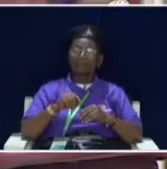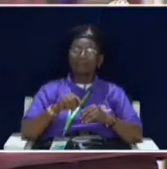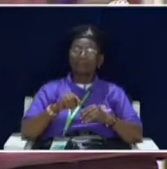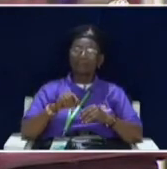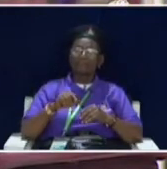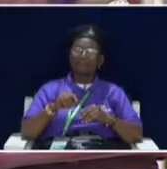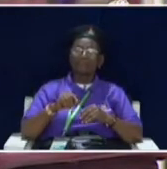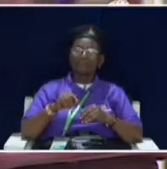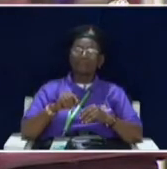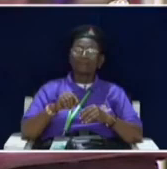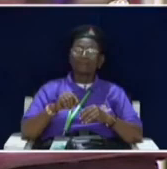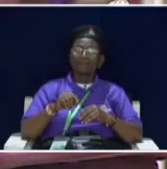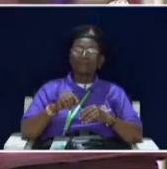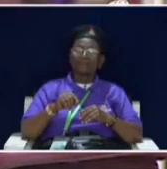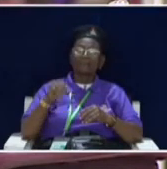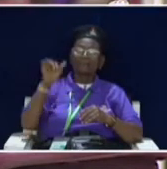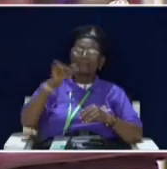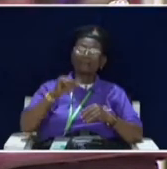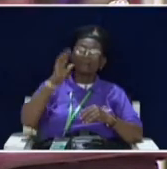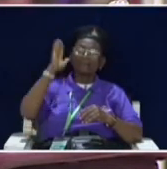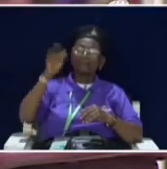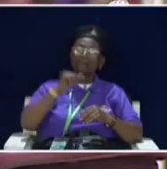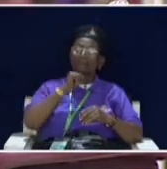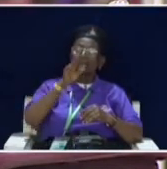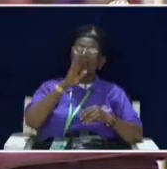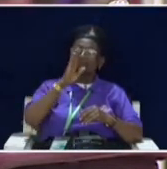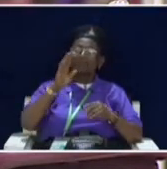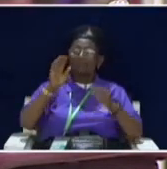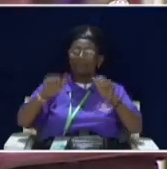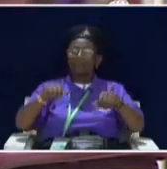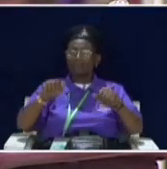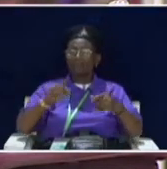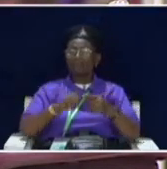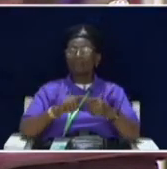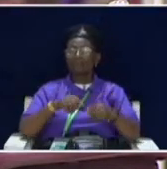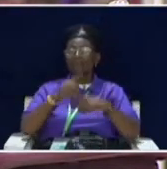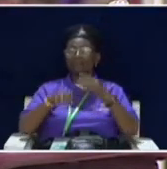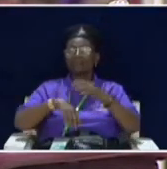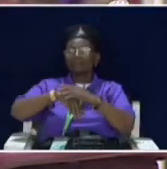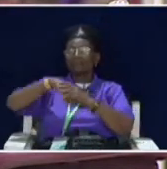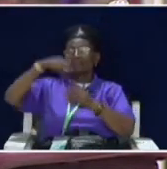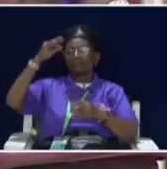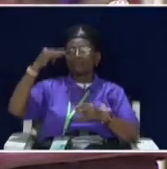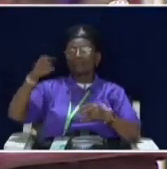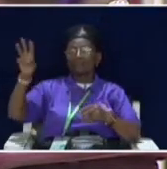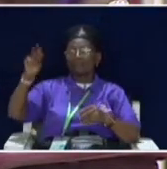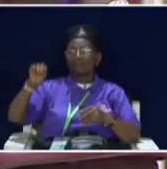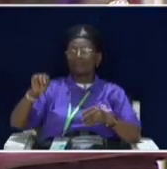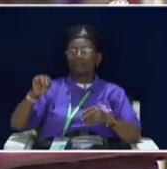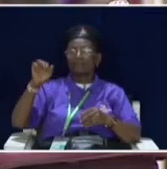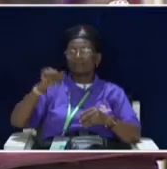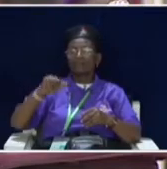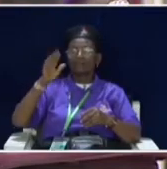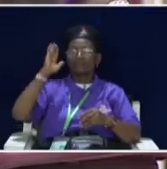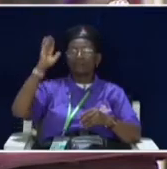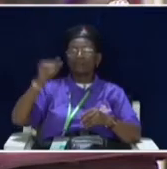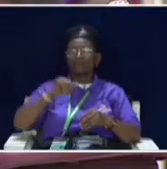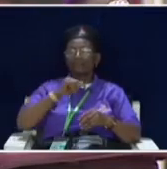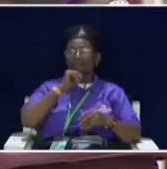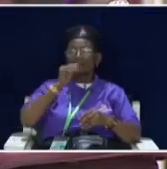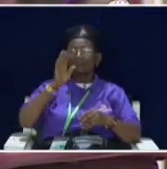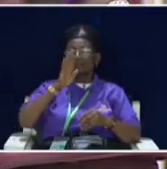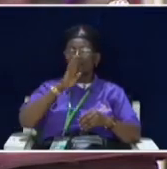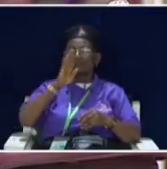able, the thing inside, we won't be able to go out to feed. We won't be able to go out to